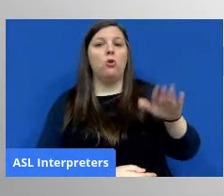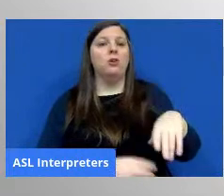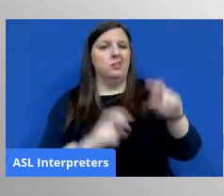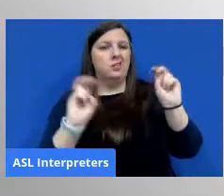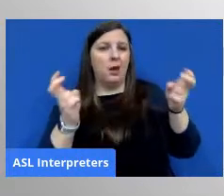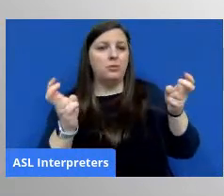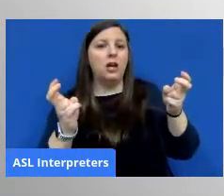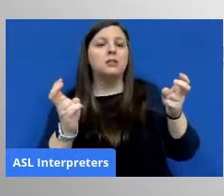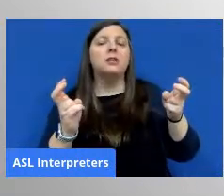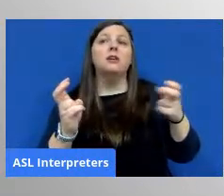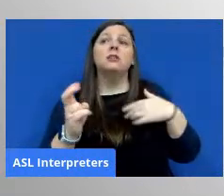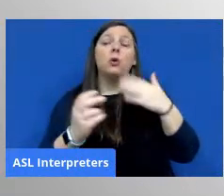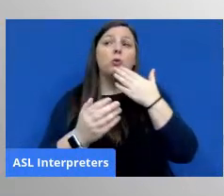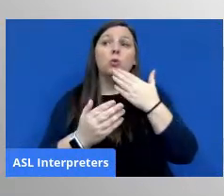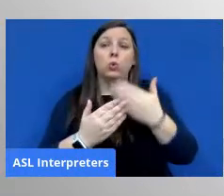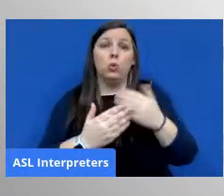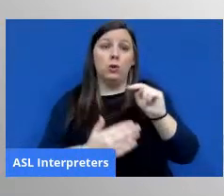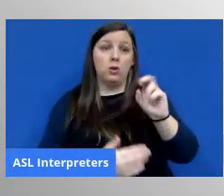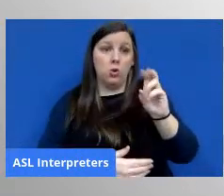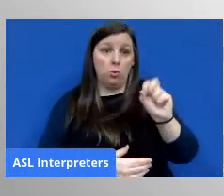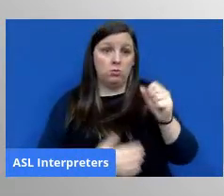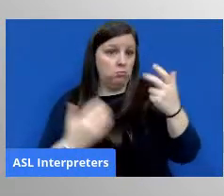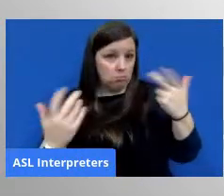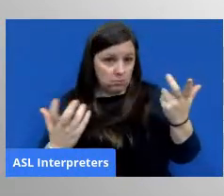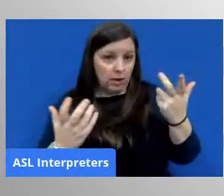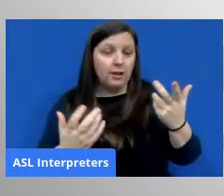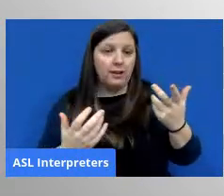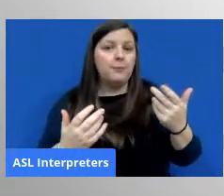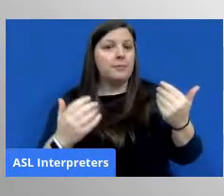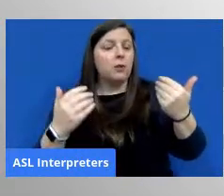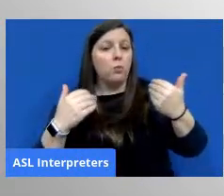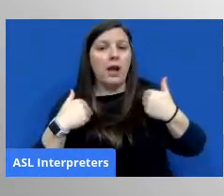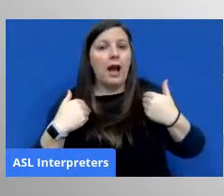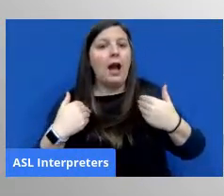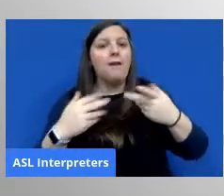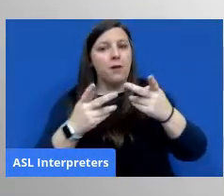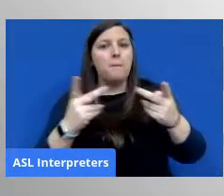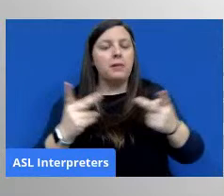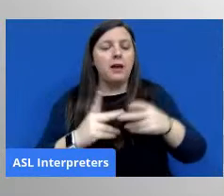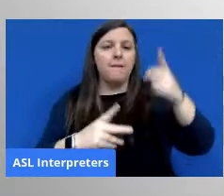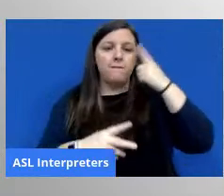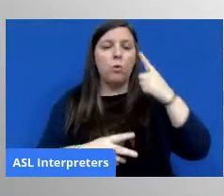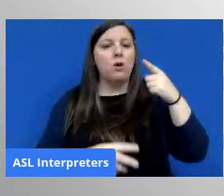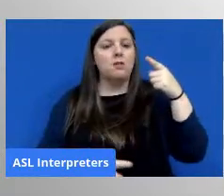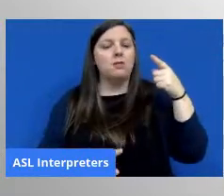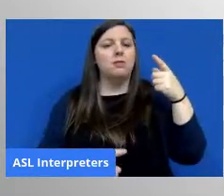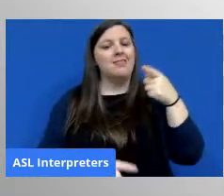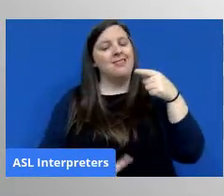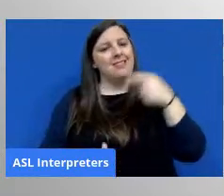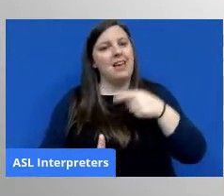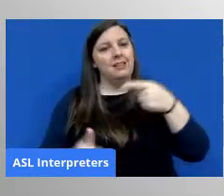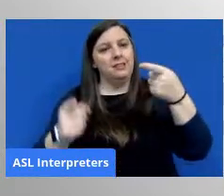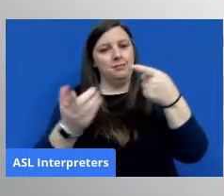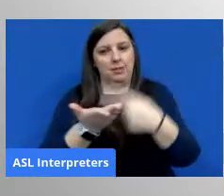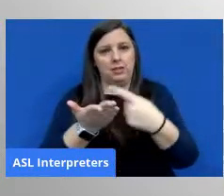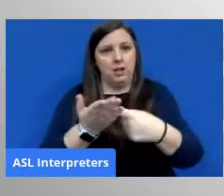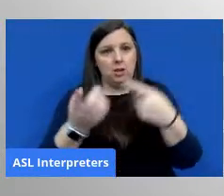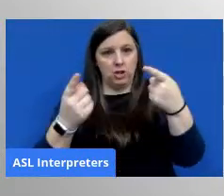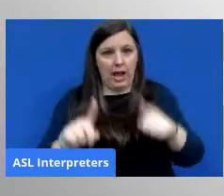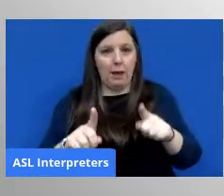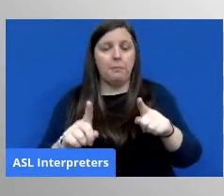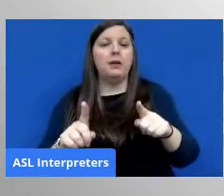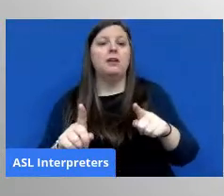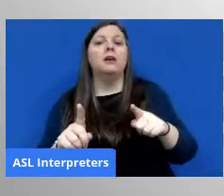the good news is that there is some place for this to land, and where wherein all of the entities that would